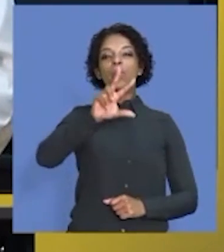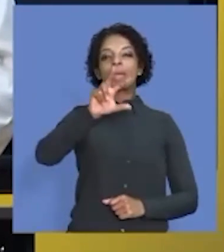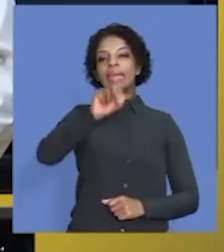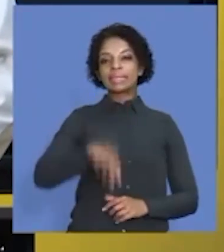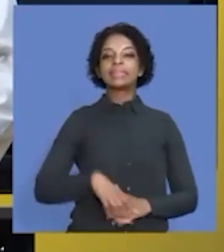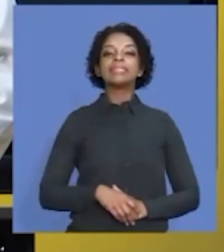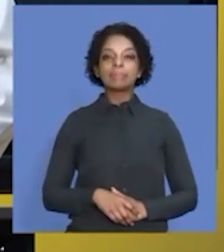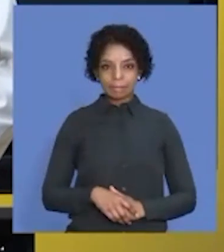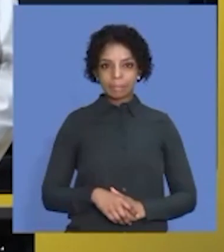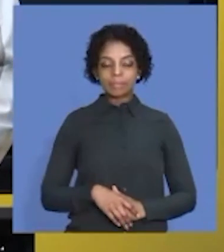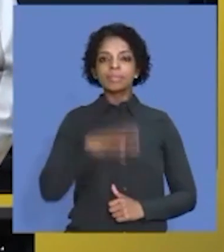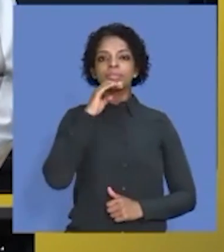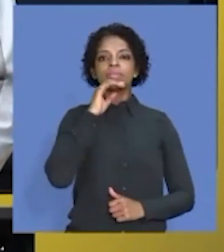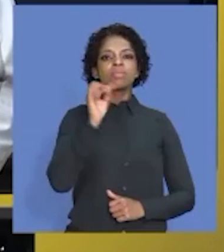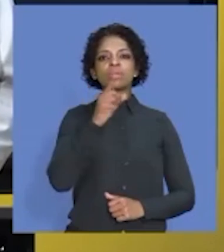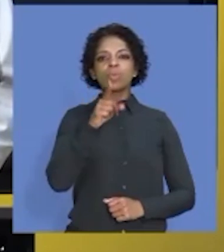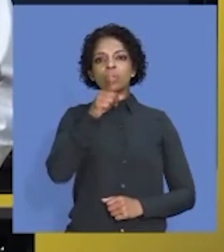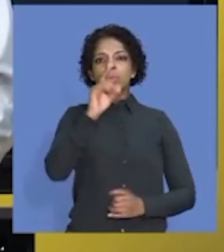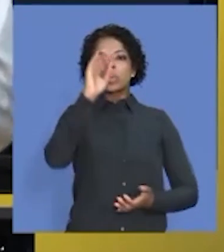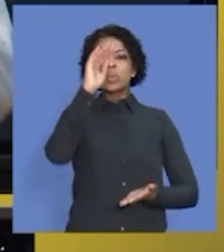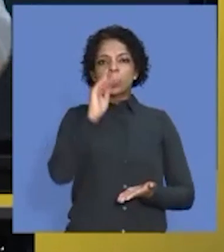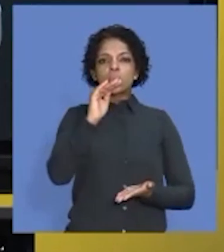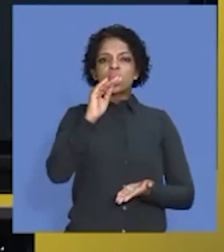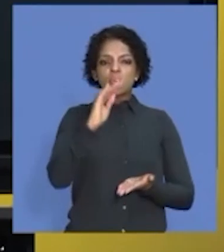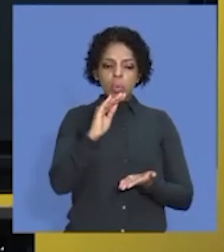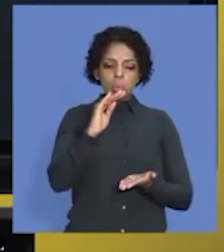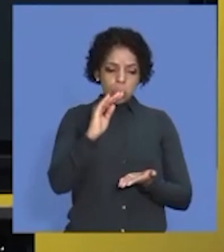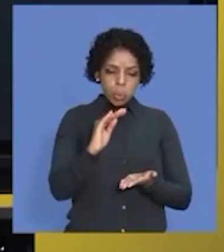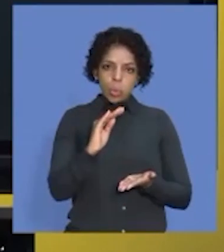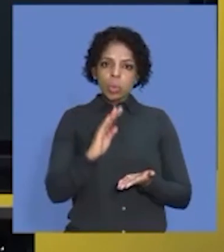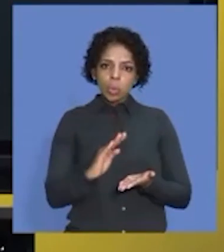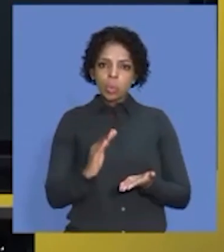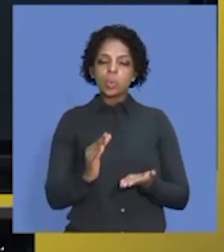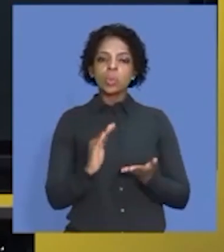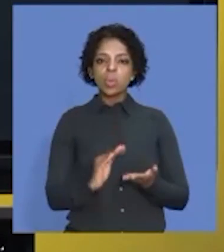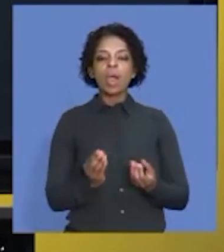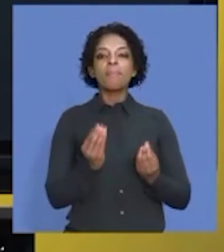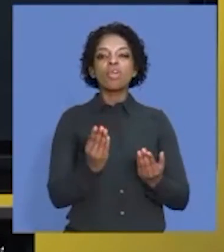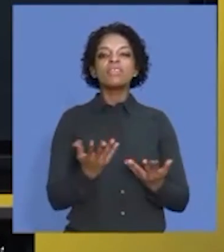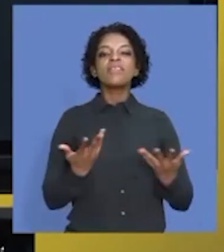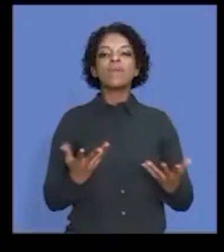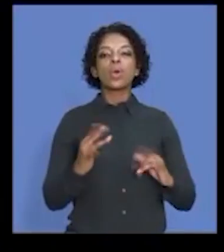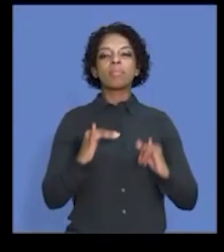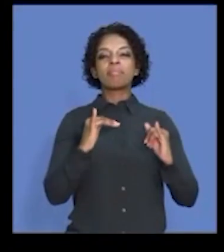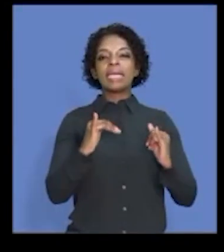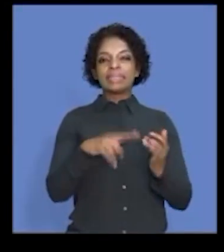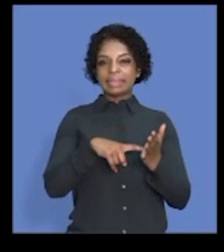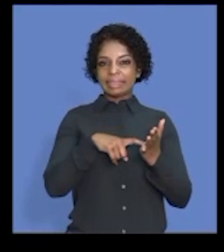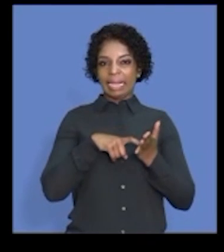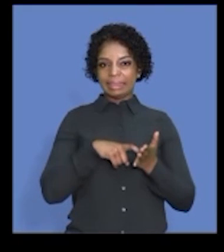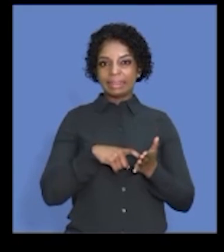decreasing, you are reducing your provision for bad debts. And when that happens, then remember, your provision for bad